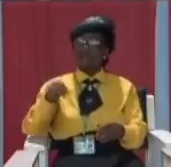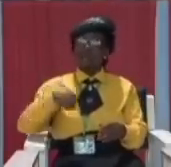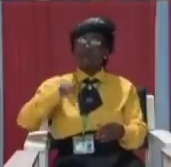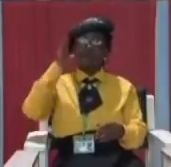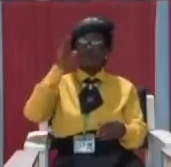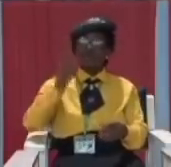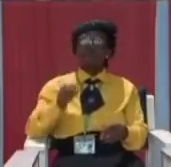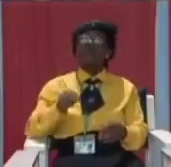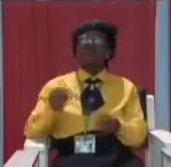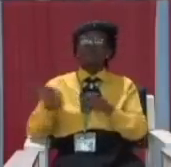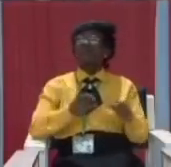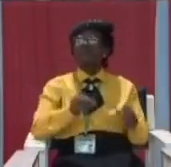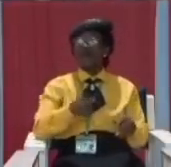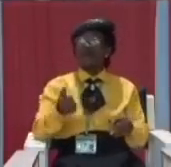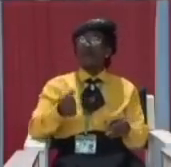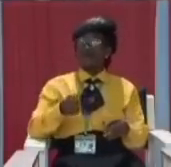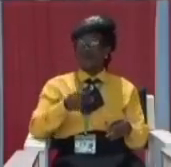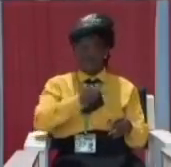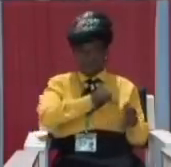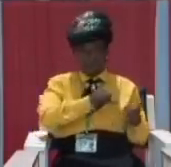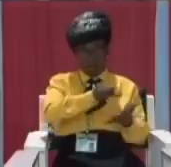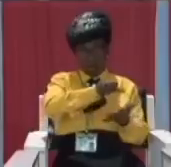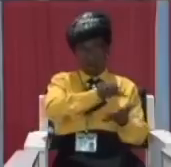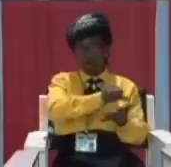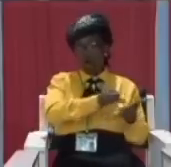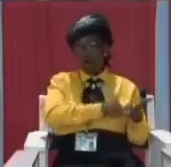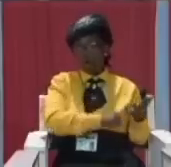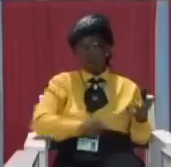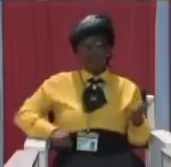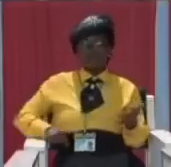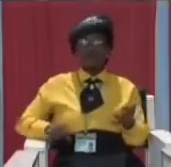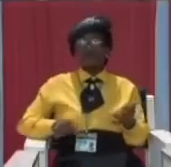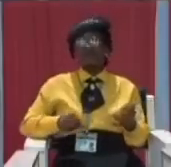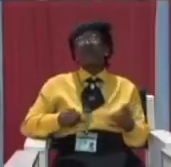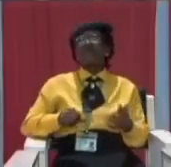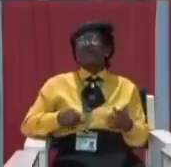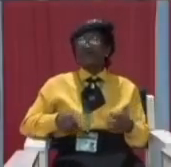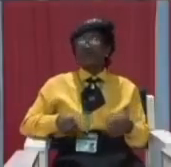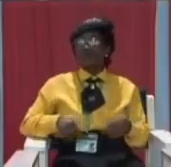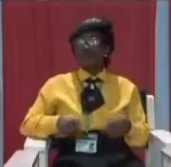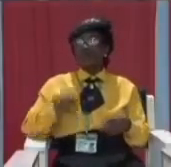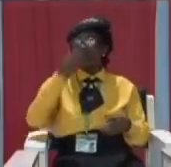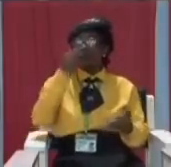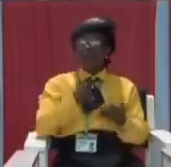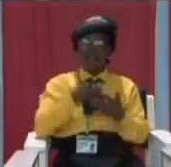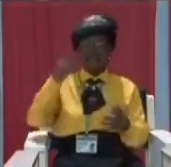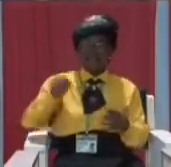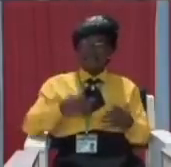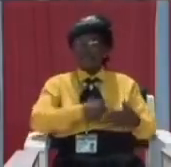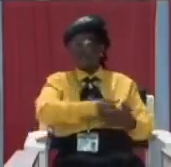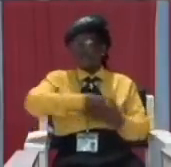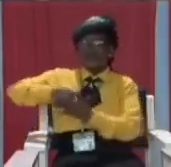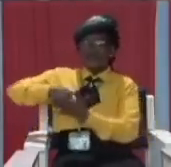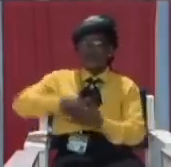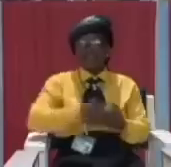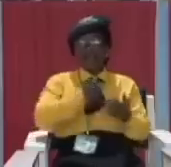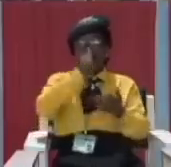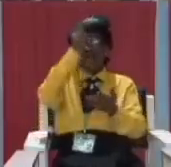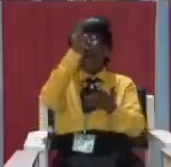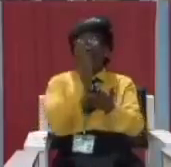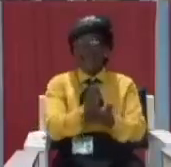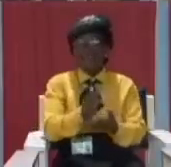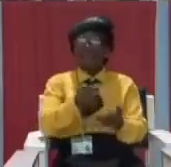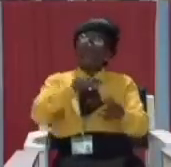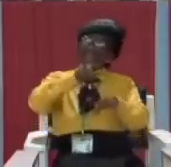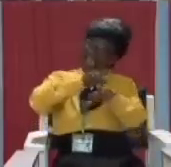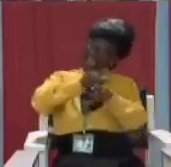nothing else we can do. Well, the baby arrived at 9 a.m. before they can perform the operation.